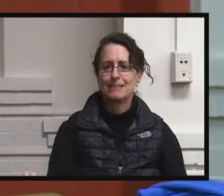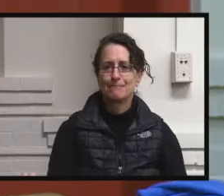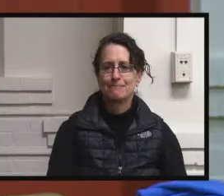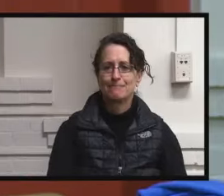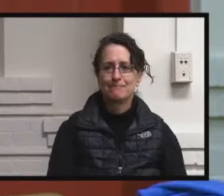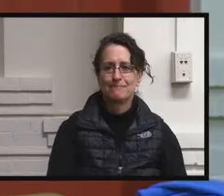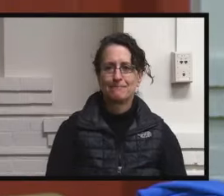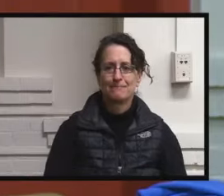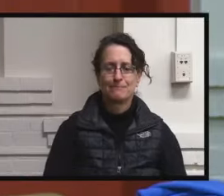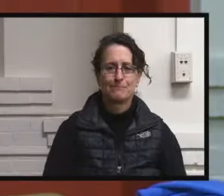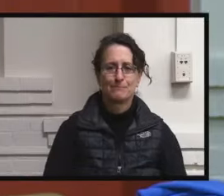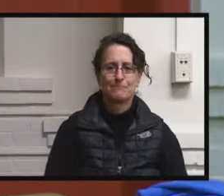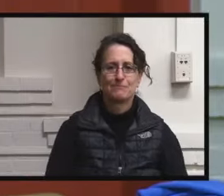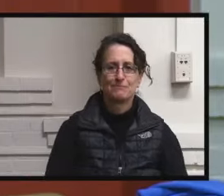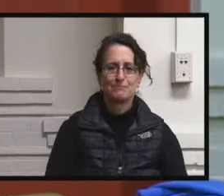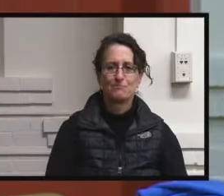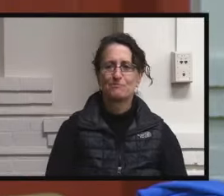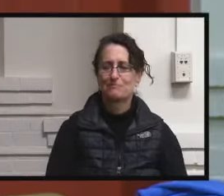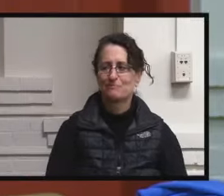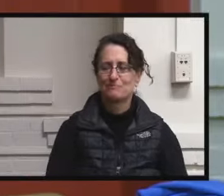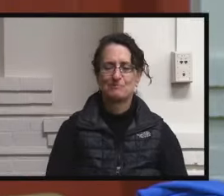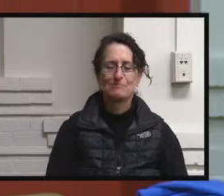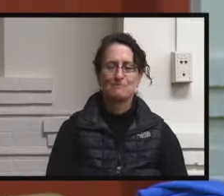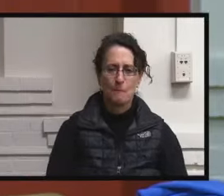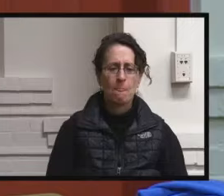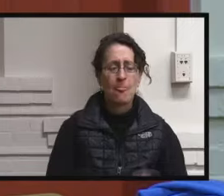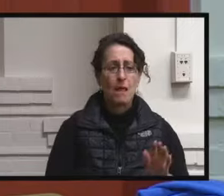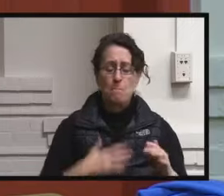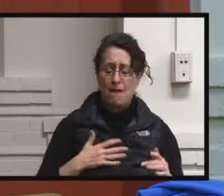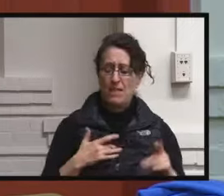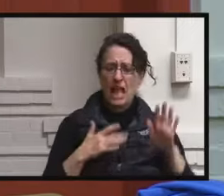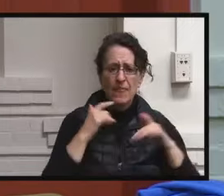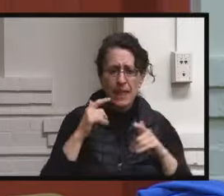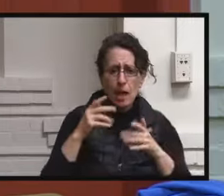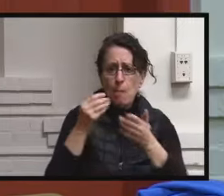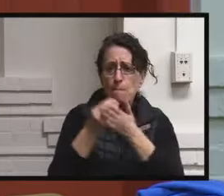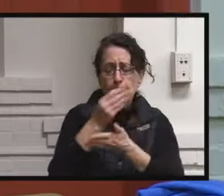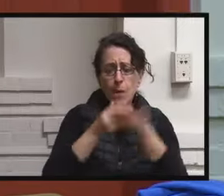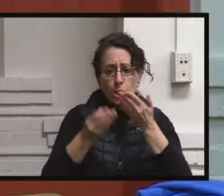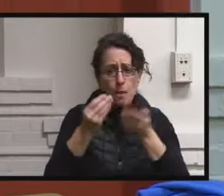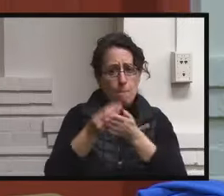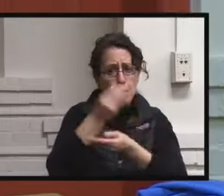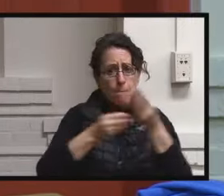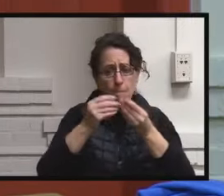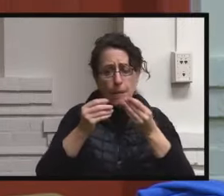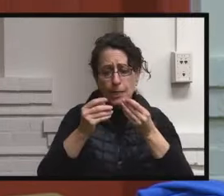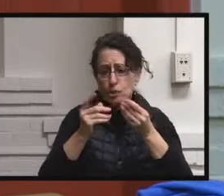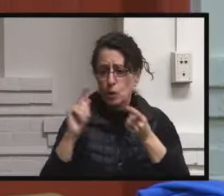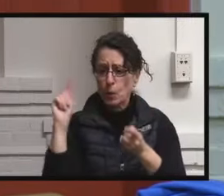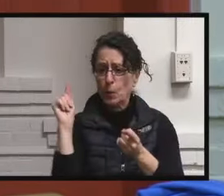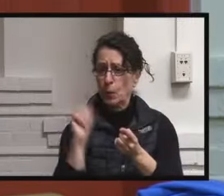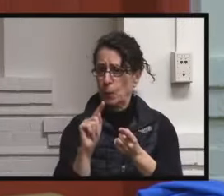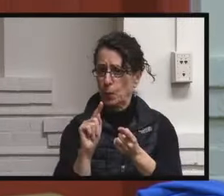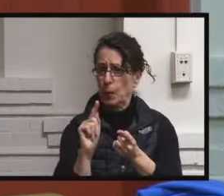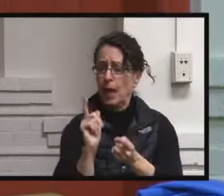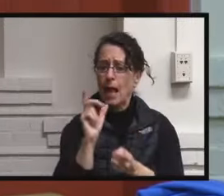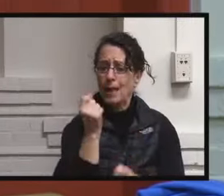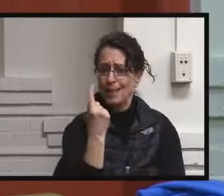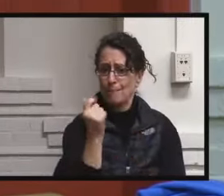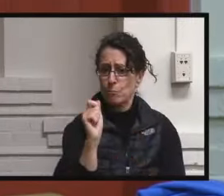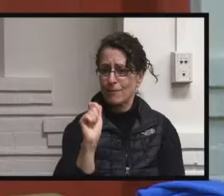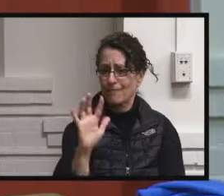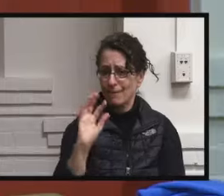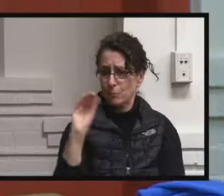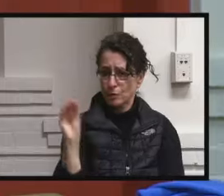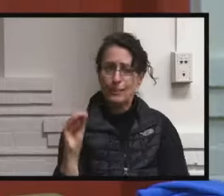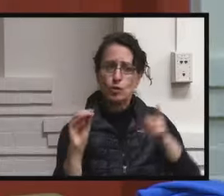because the fact that I think the budget decrease is around 11%, around 11.5%. So that $60,000